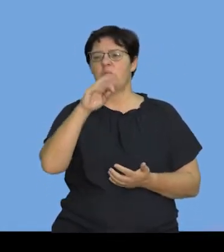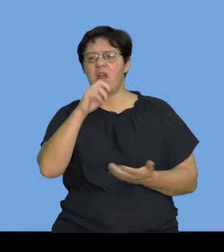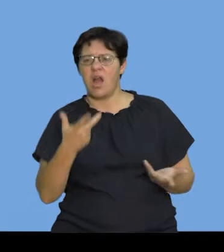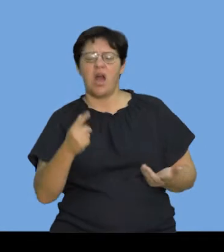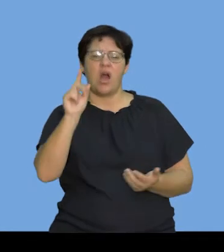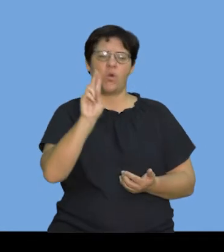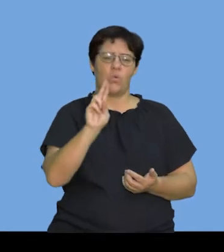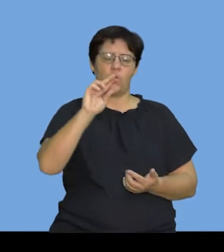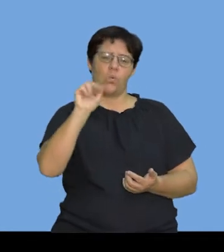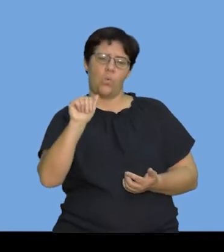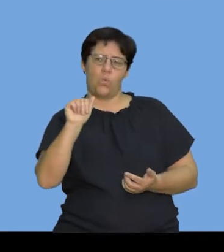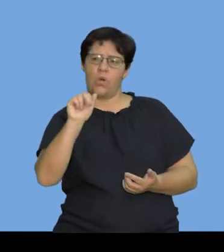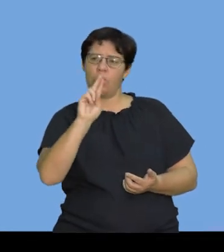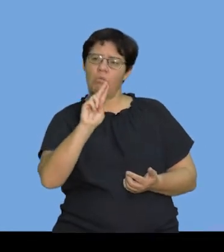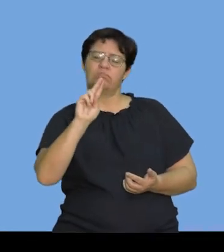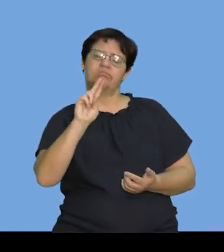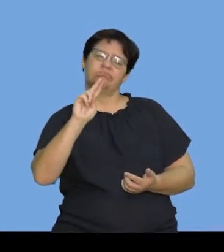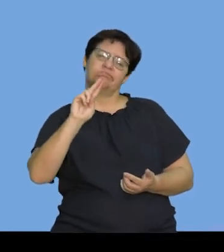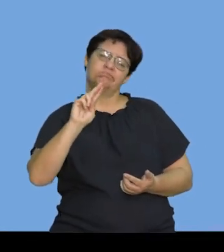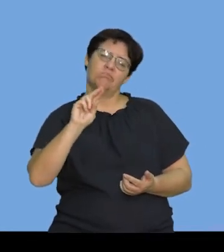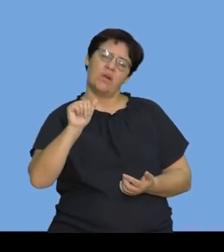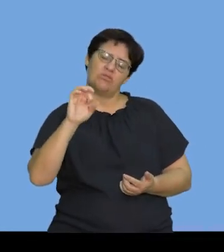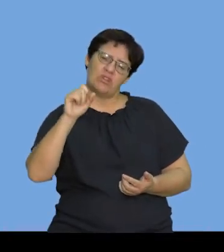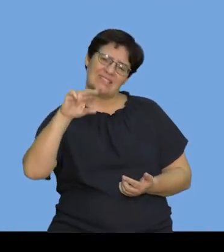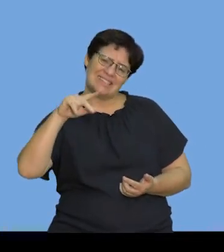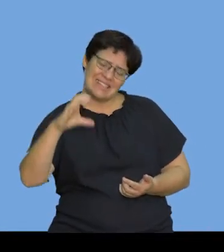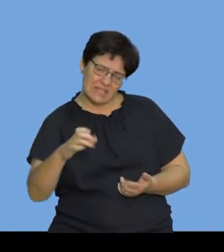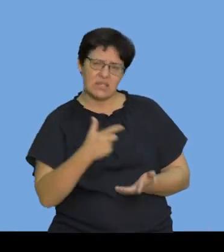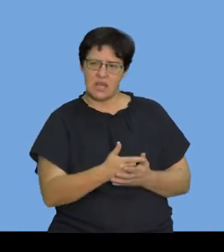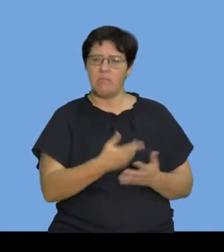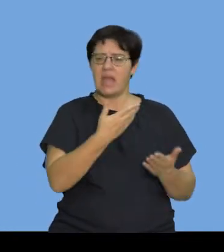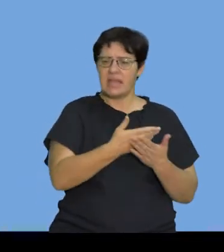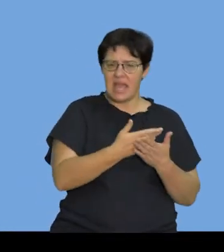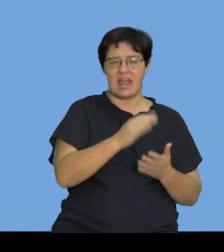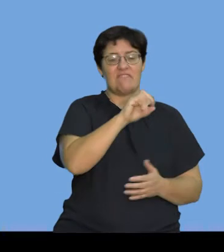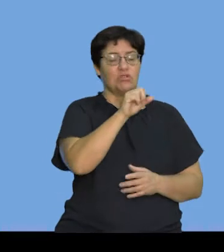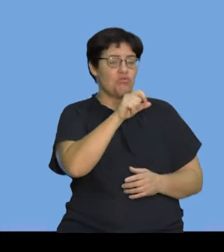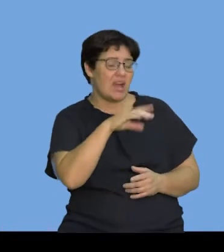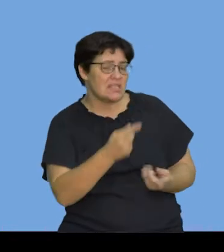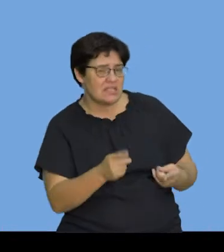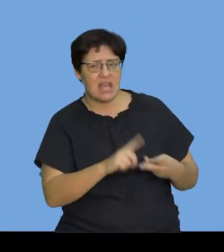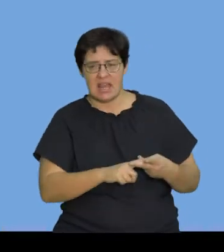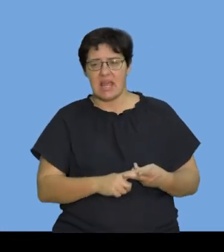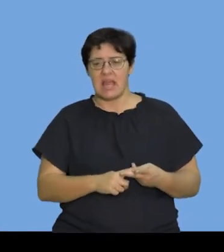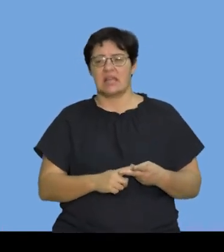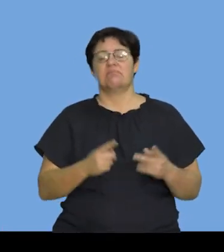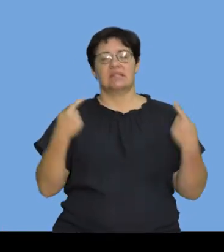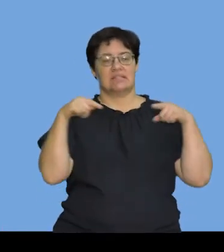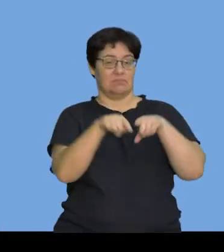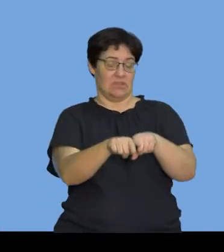questions that you mainly cannot factorize, and then factorizing, and some simultaneous